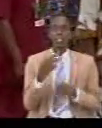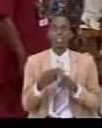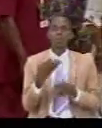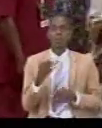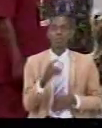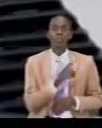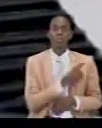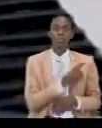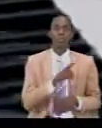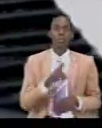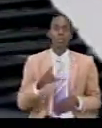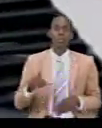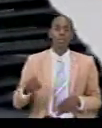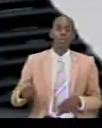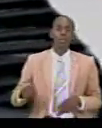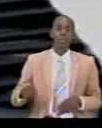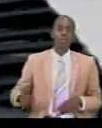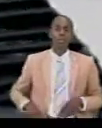blessed. Yes, sing